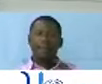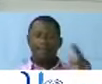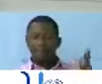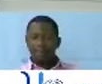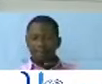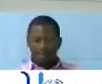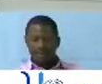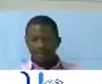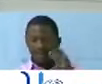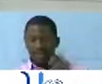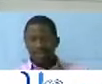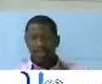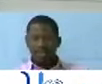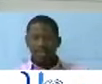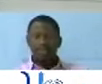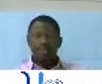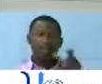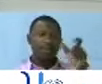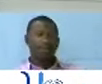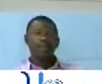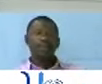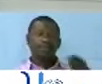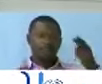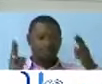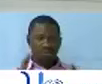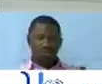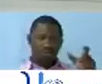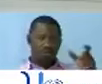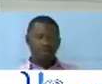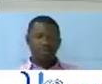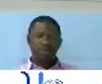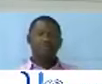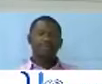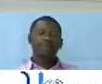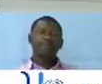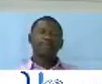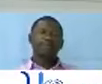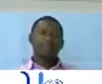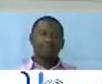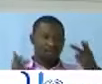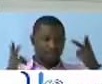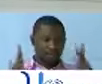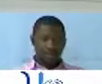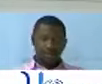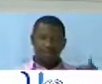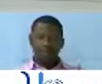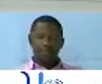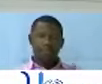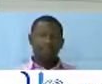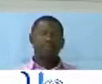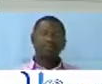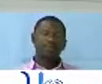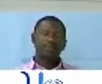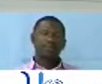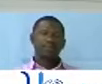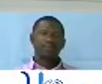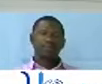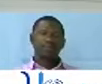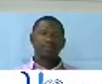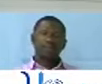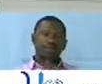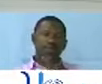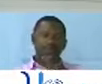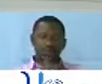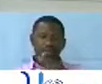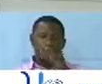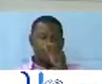secretary bu judiciary bi magistrate yi até kat yi ci code yu ndaw yi speaker and deputy speaker ki